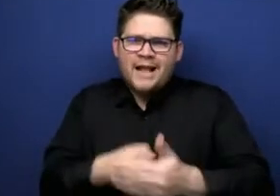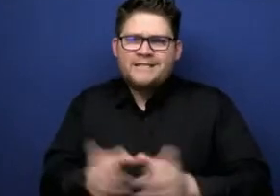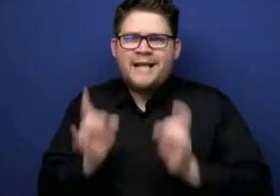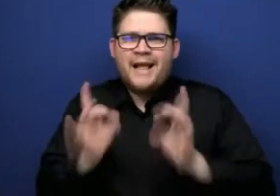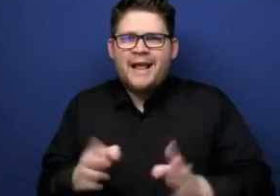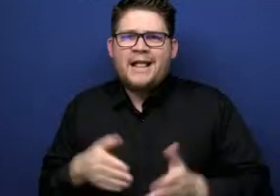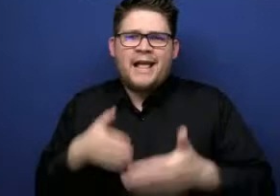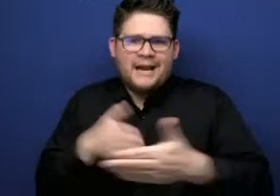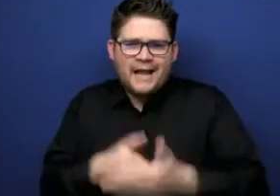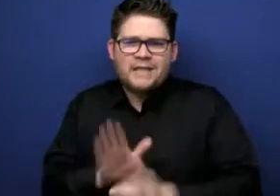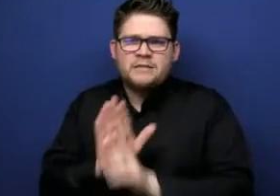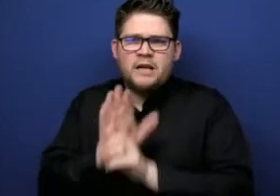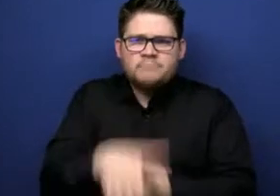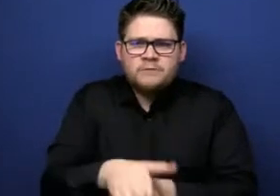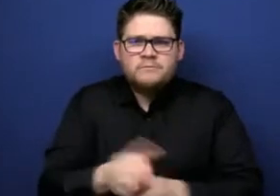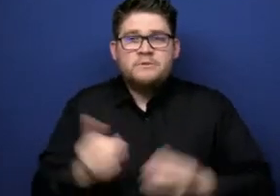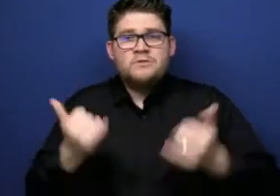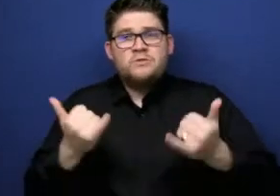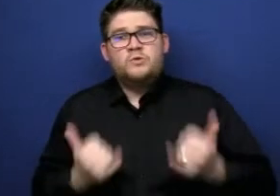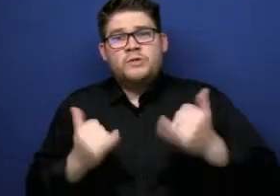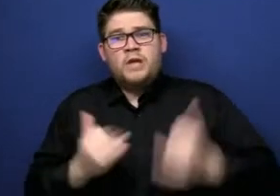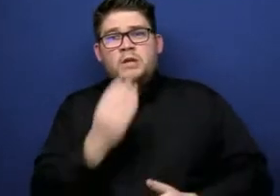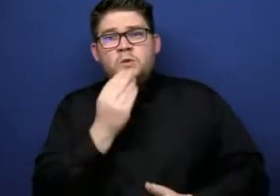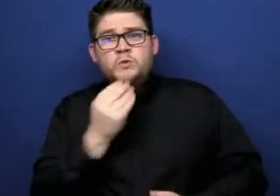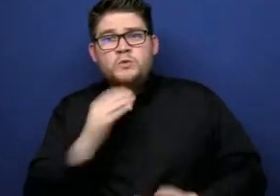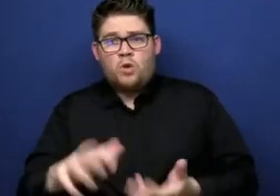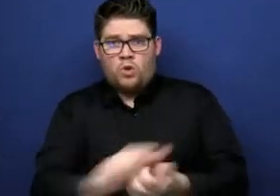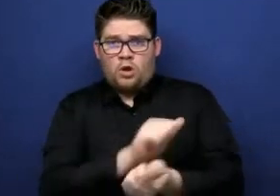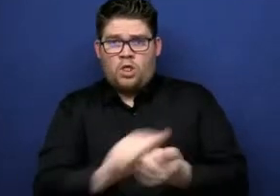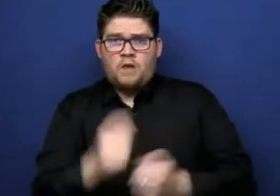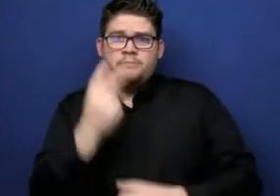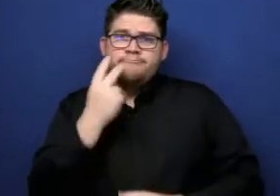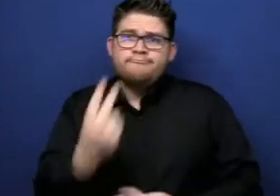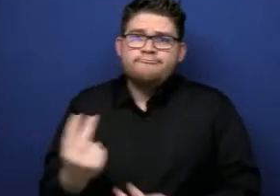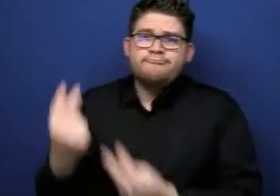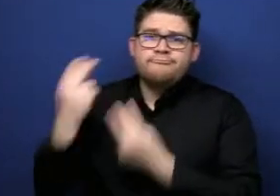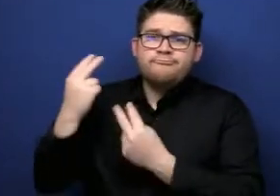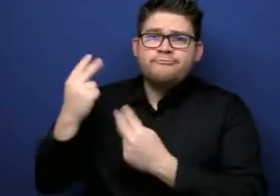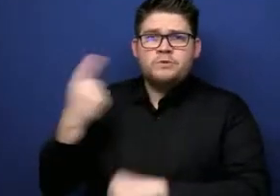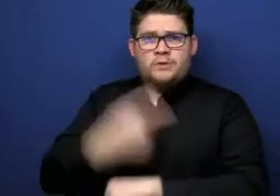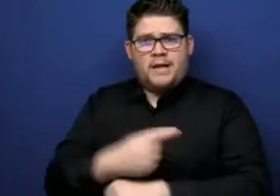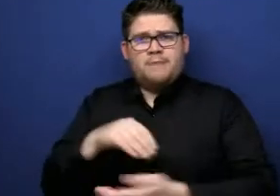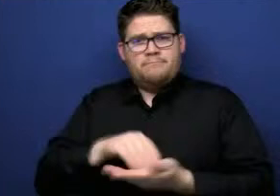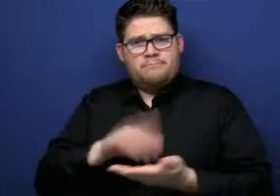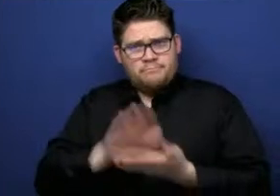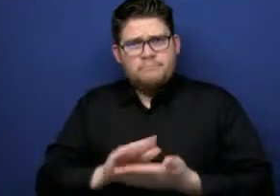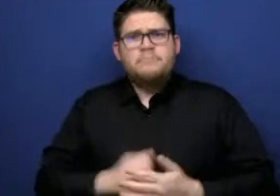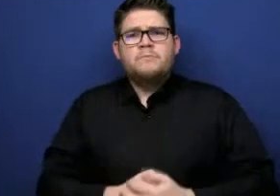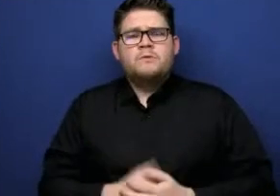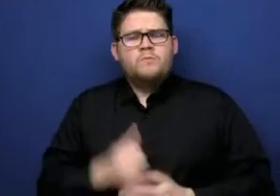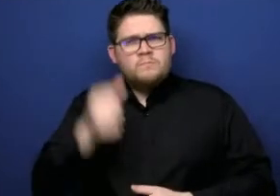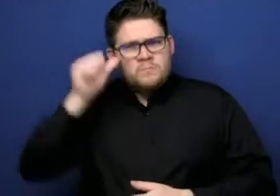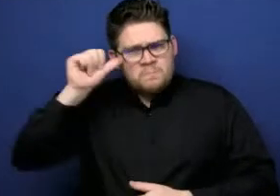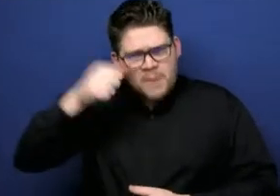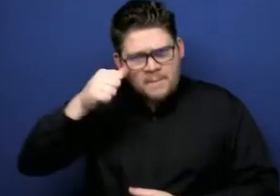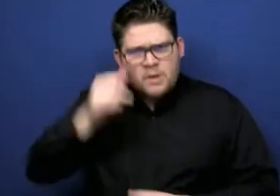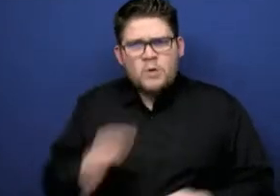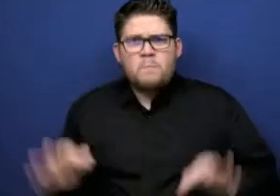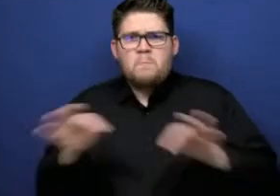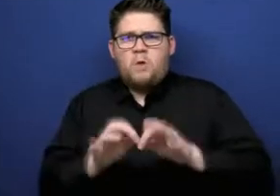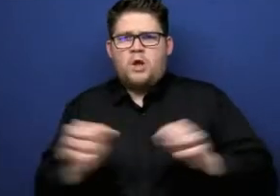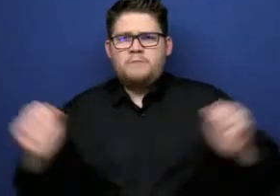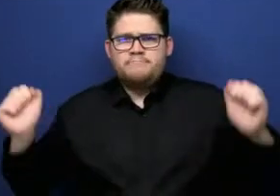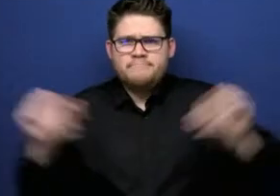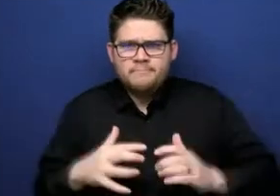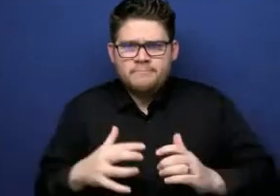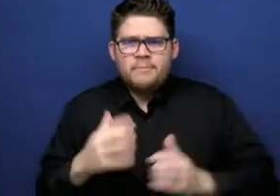Heroism Remembrance Day, we are reminded of why it is so important to come together to reflect and ensure that the